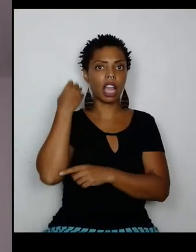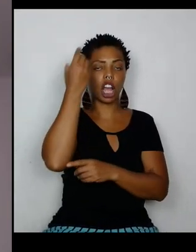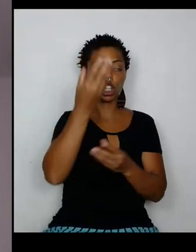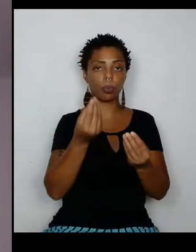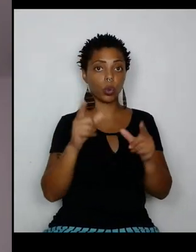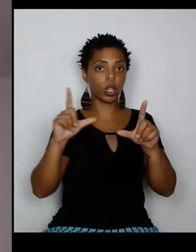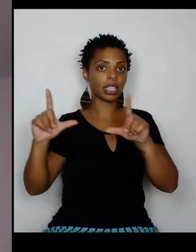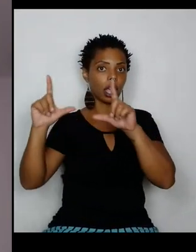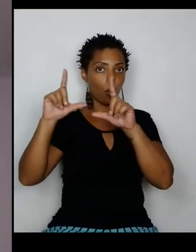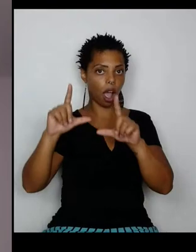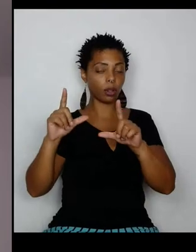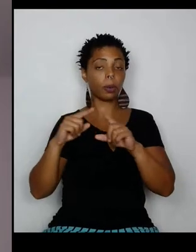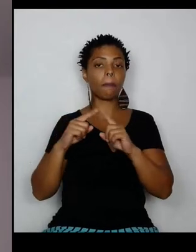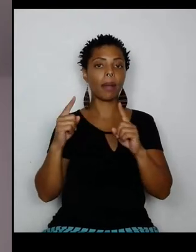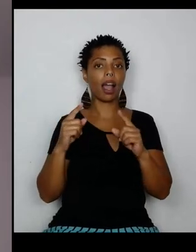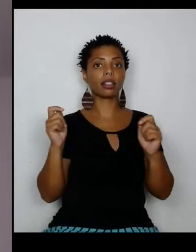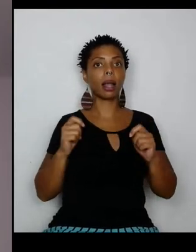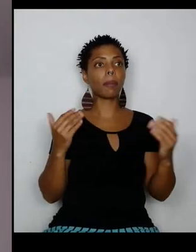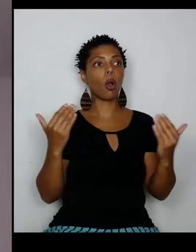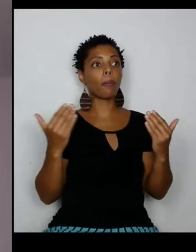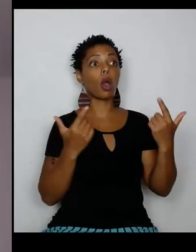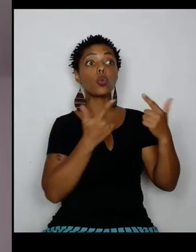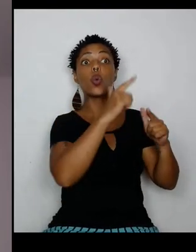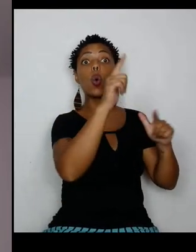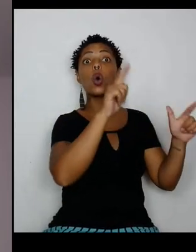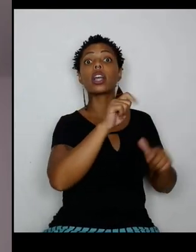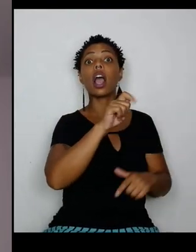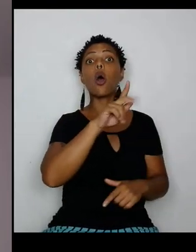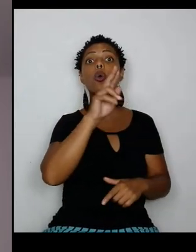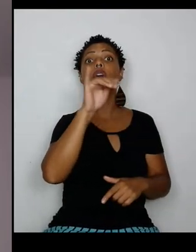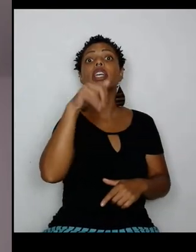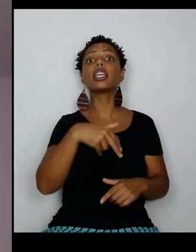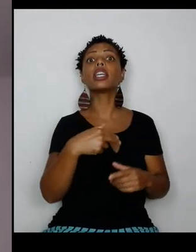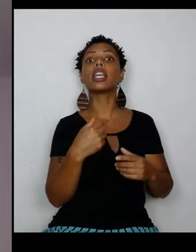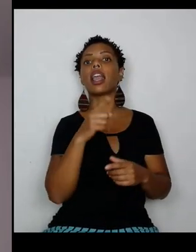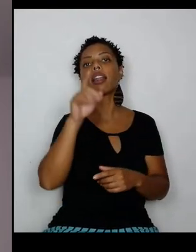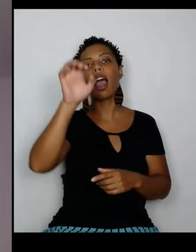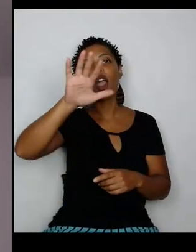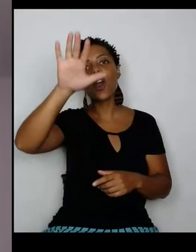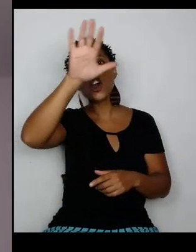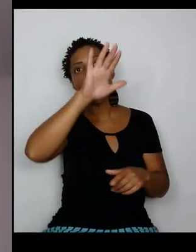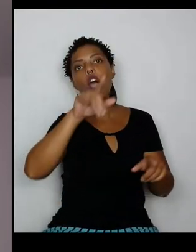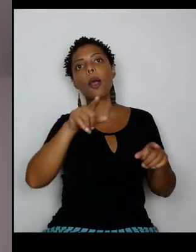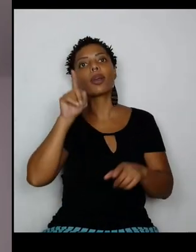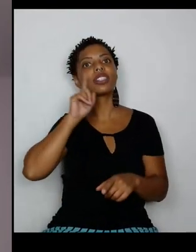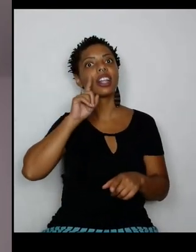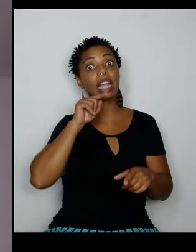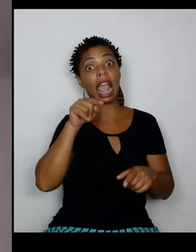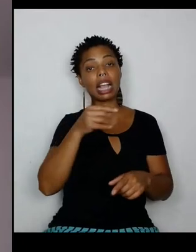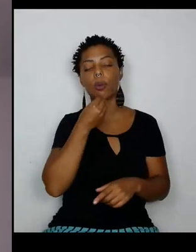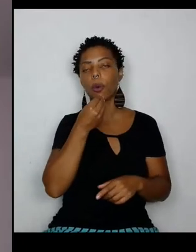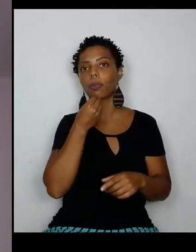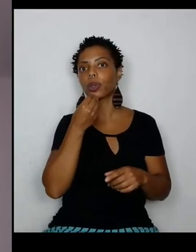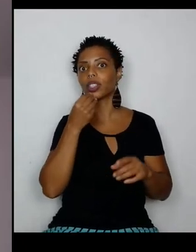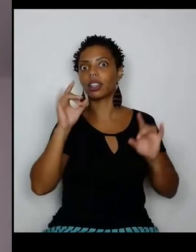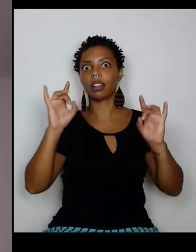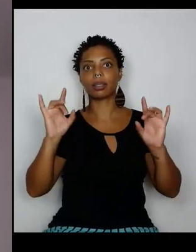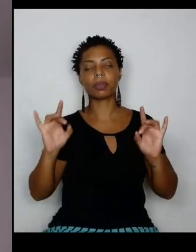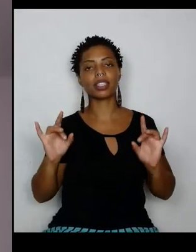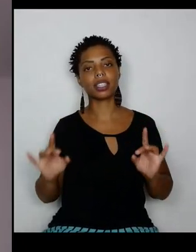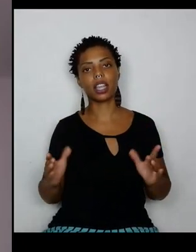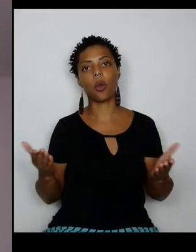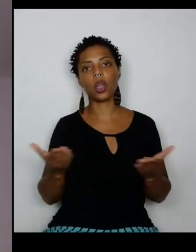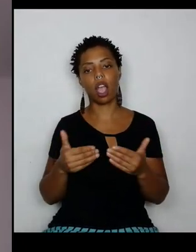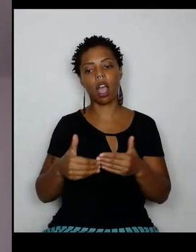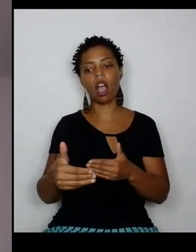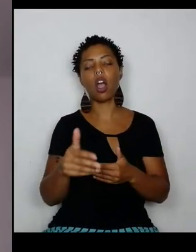usually take this artwork to be compared with other gogan artwork in europe and in the u.s